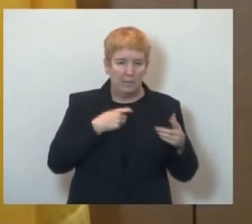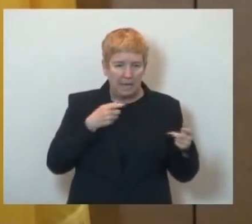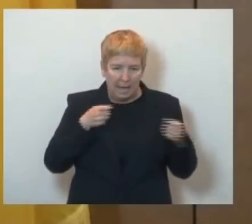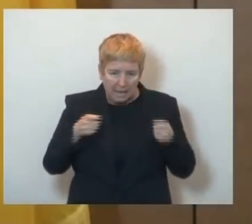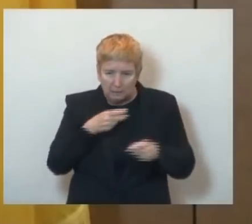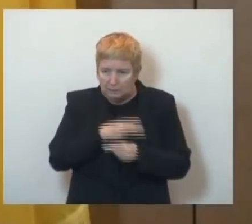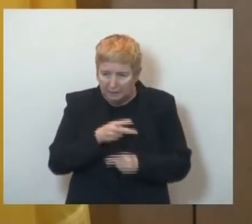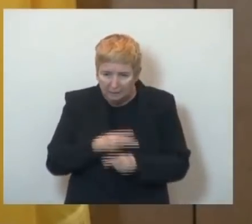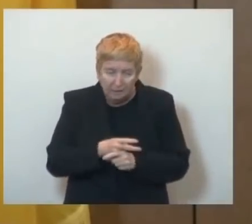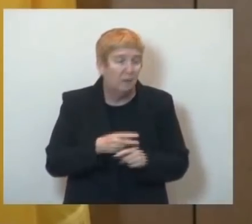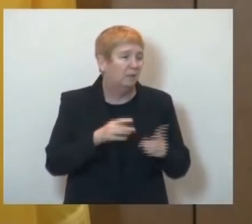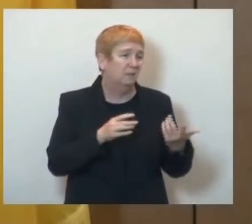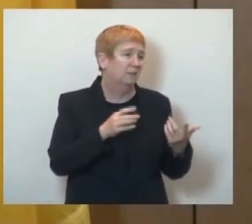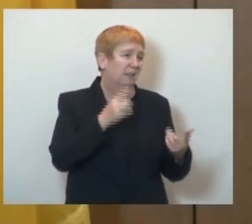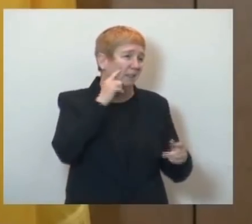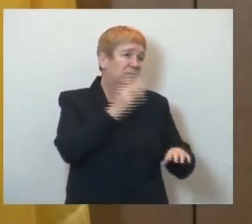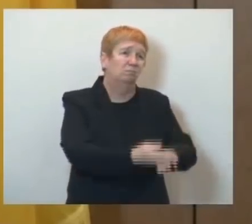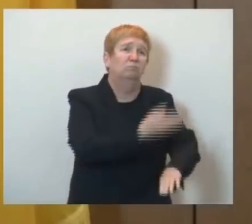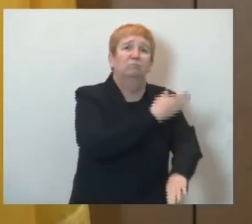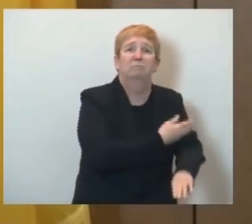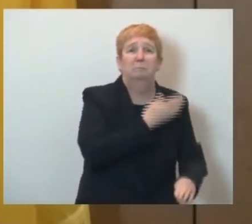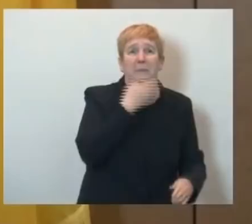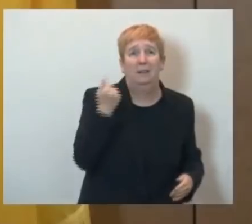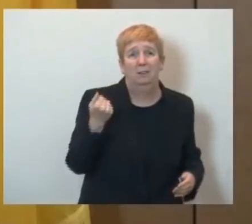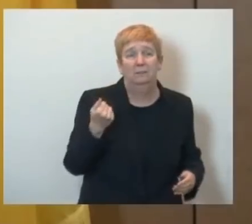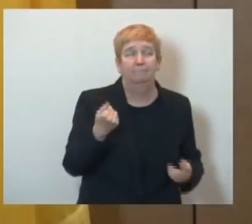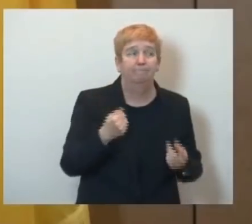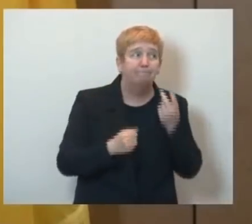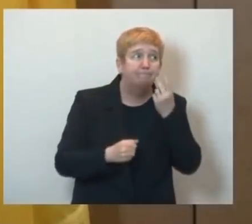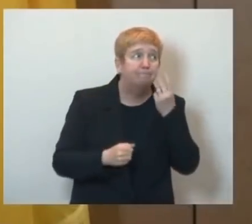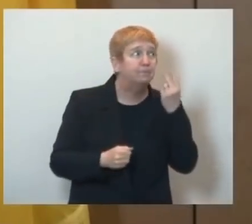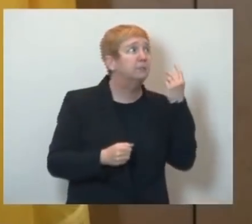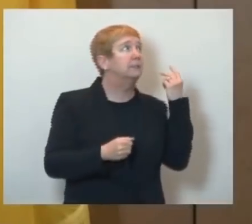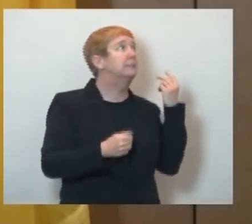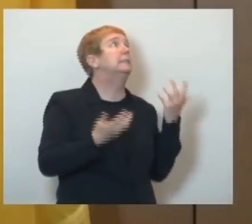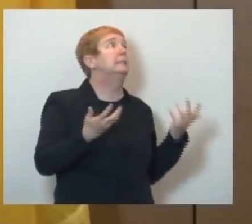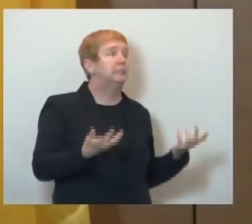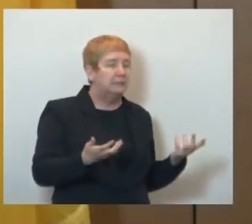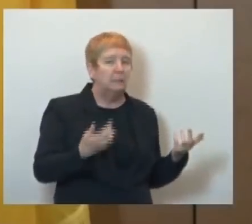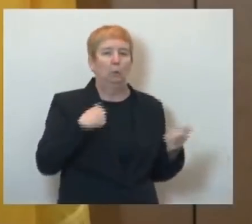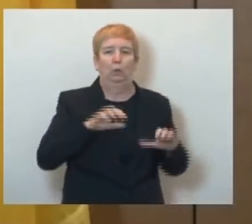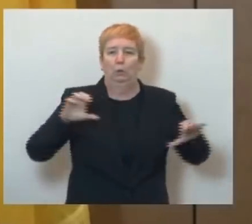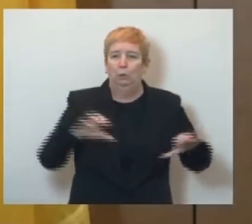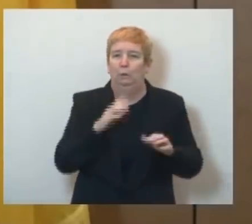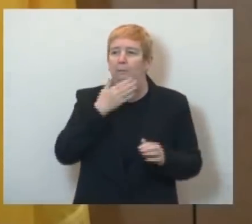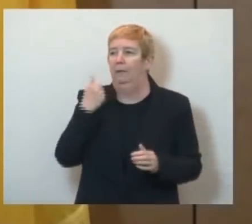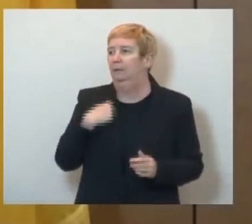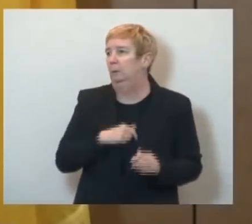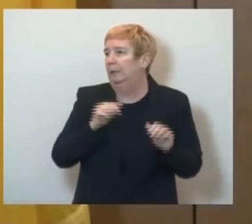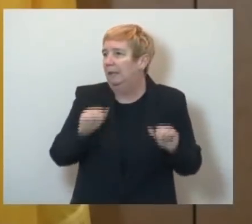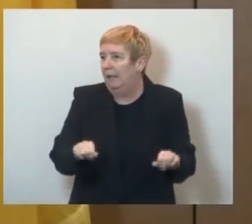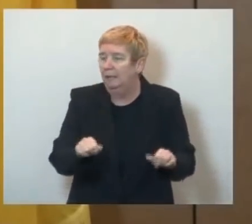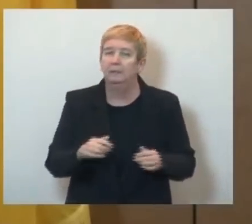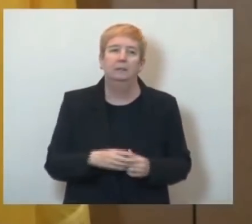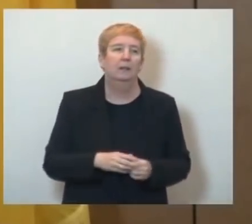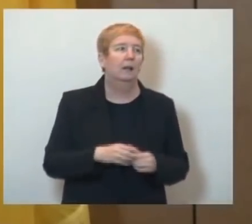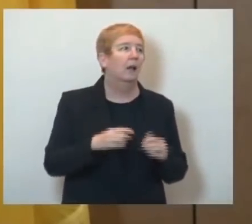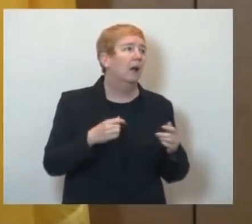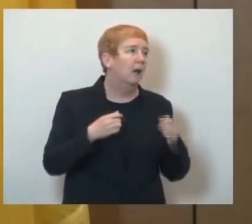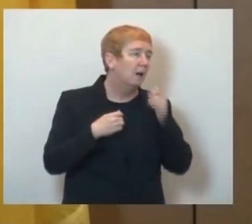in high-risk areas. We're doing what we can, and again, I'm very, very,